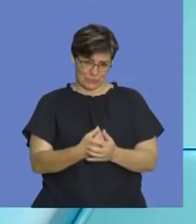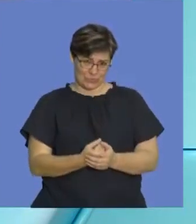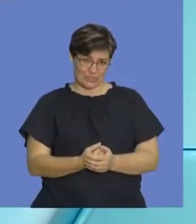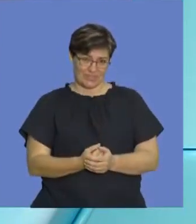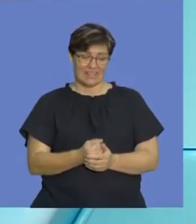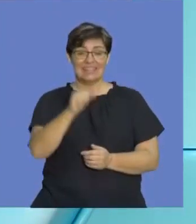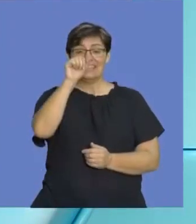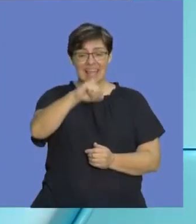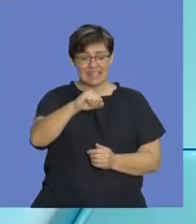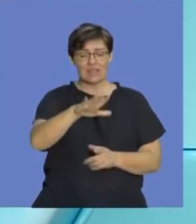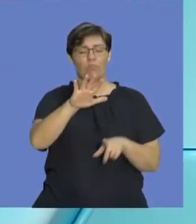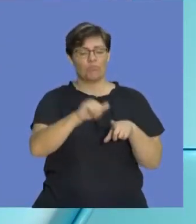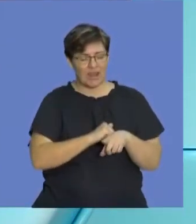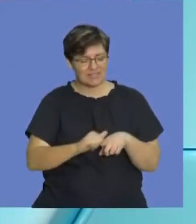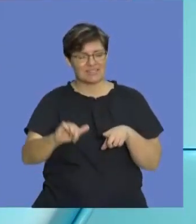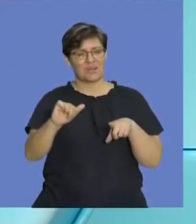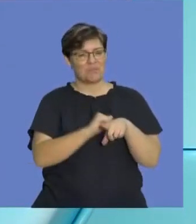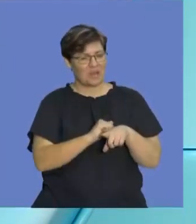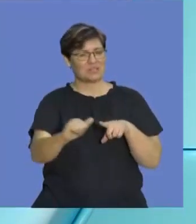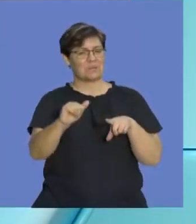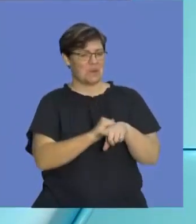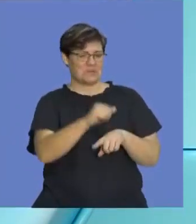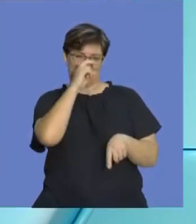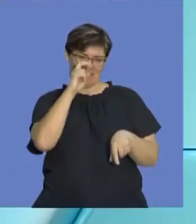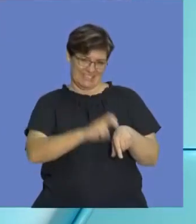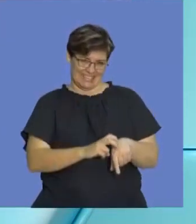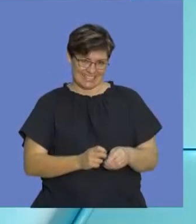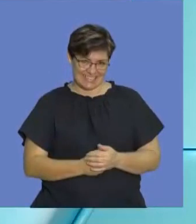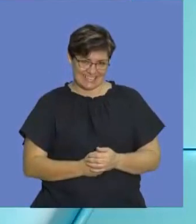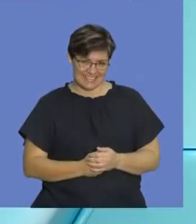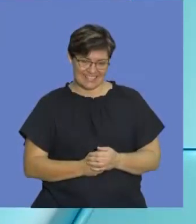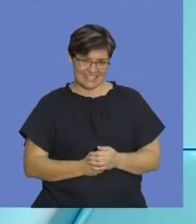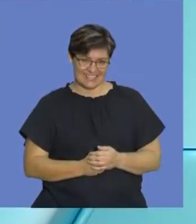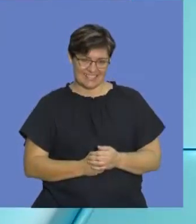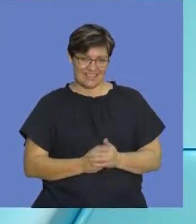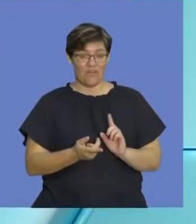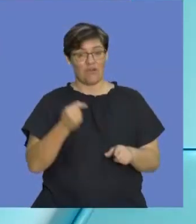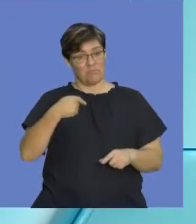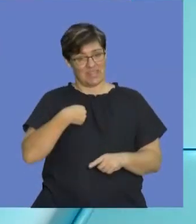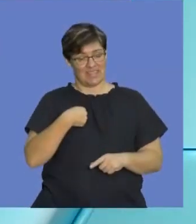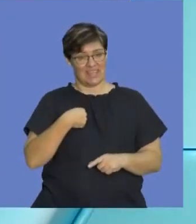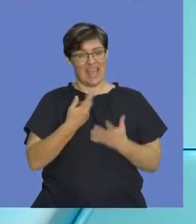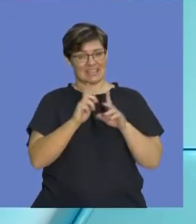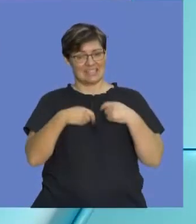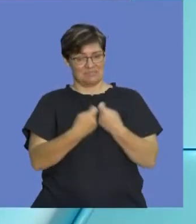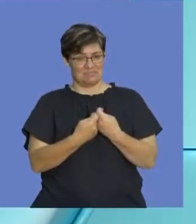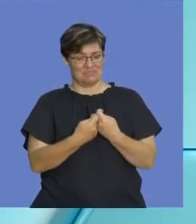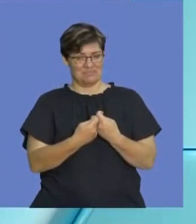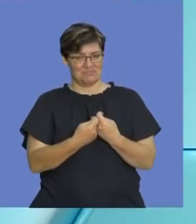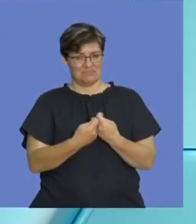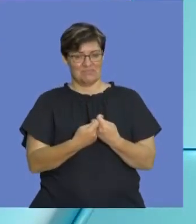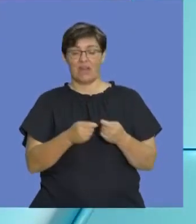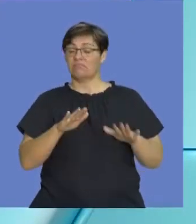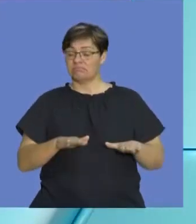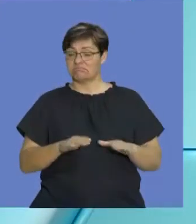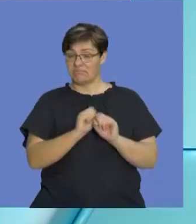have done. And yes, we want you to practice, practice, and more practice. From me, Ashraf,